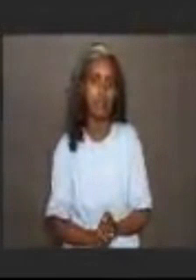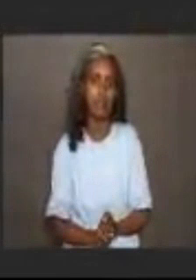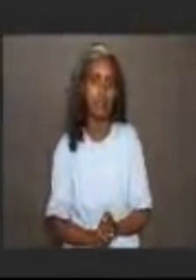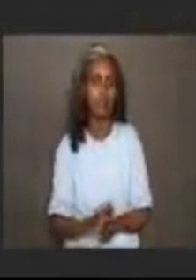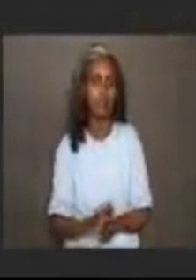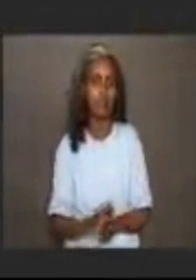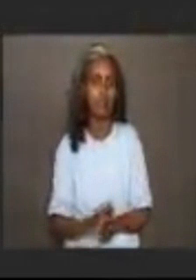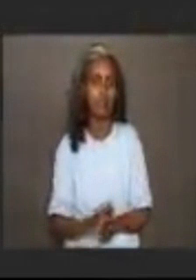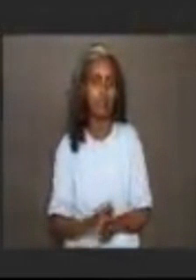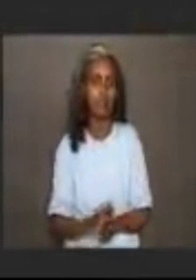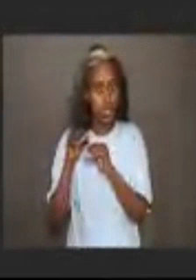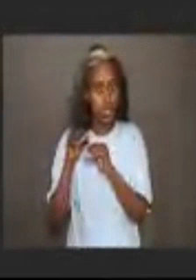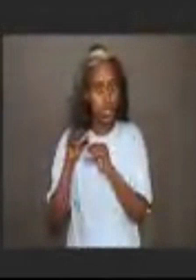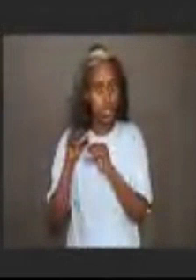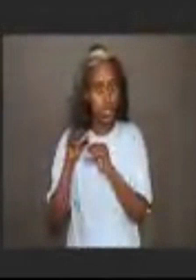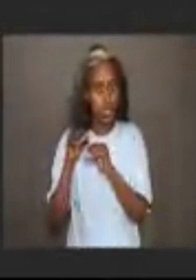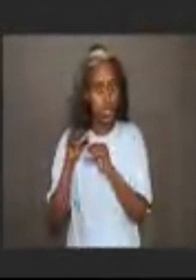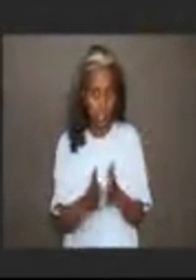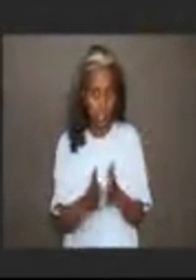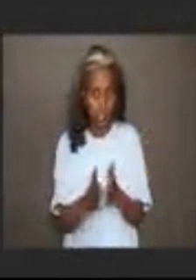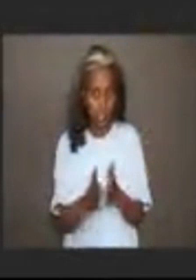Students, let's get ready.